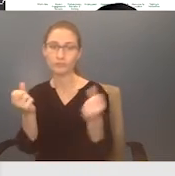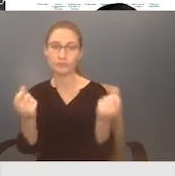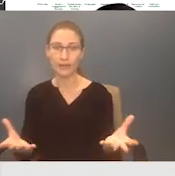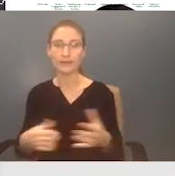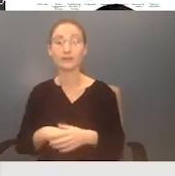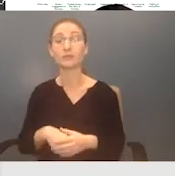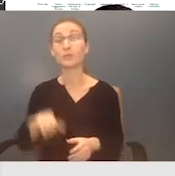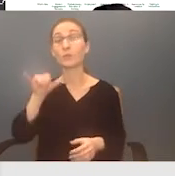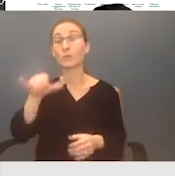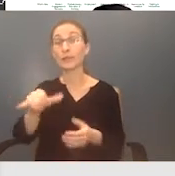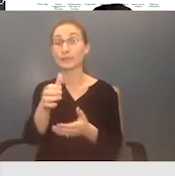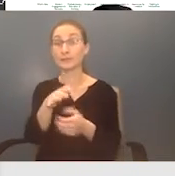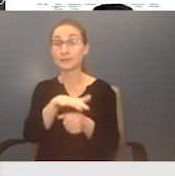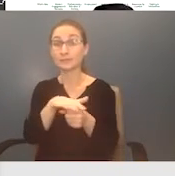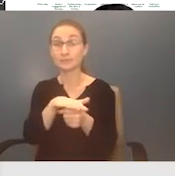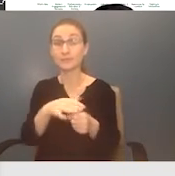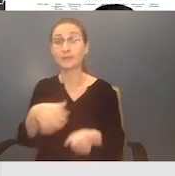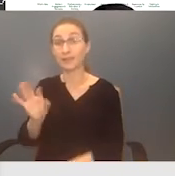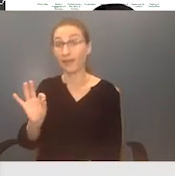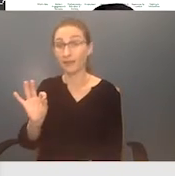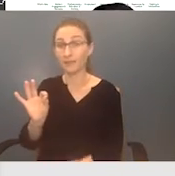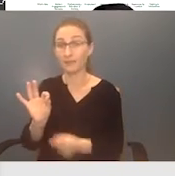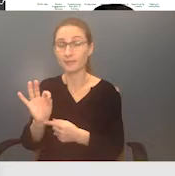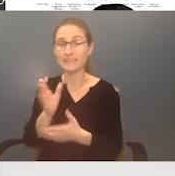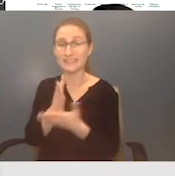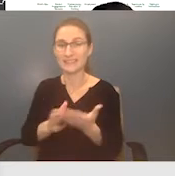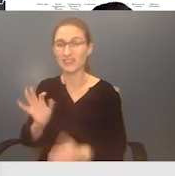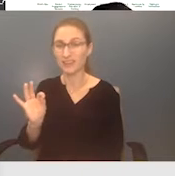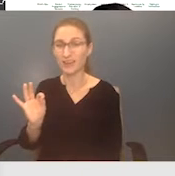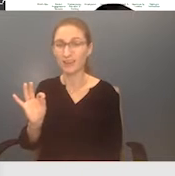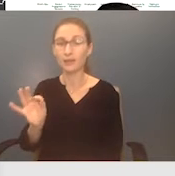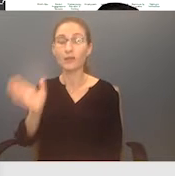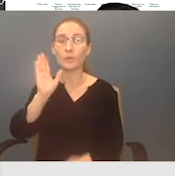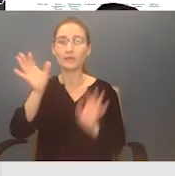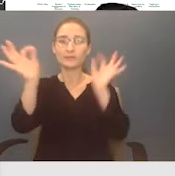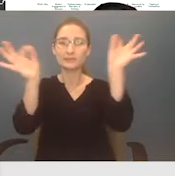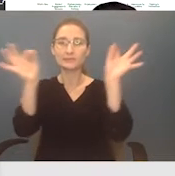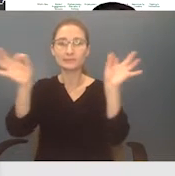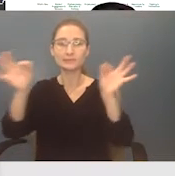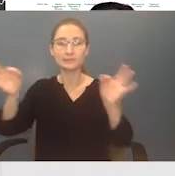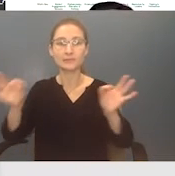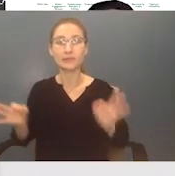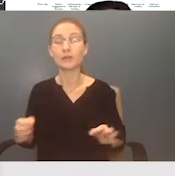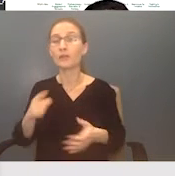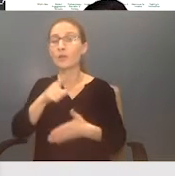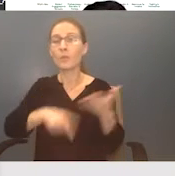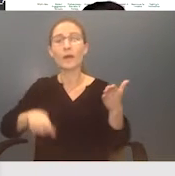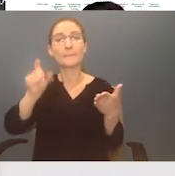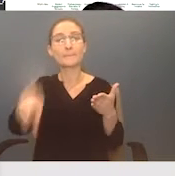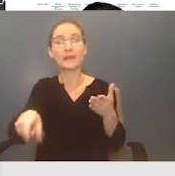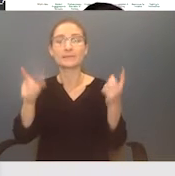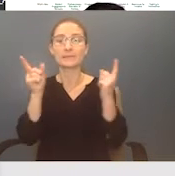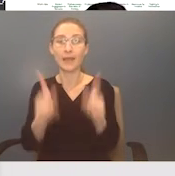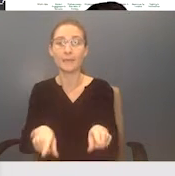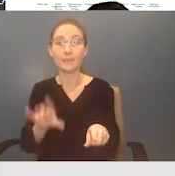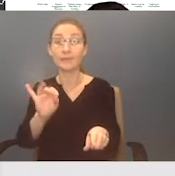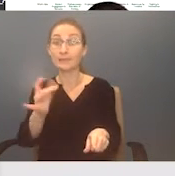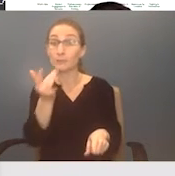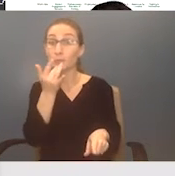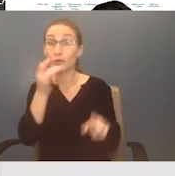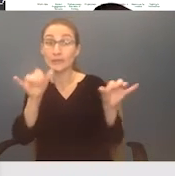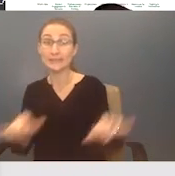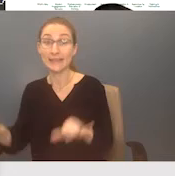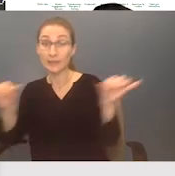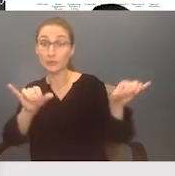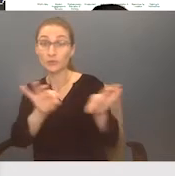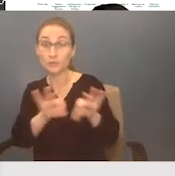section, mile marker 9, talks about, what needs to happen to be eligible to defer receipt of standard